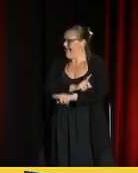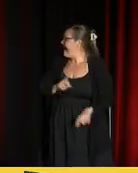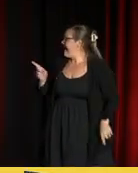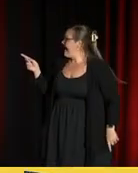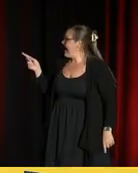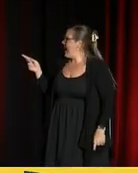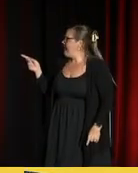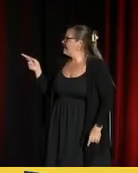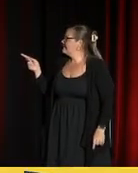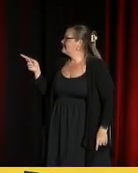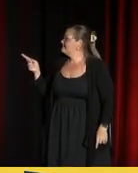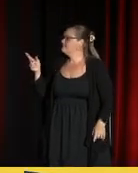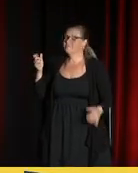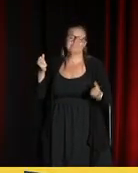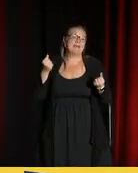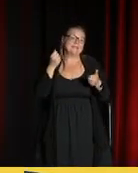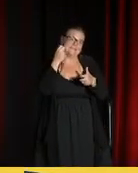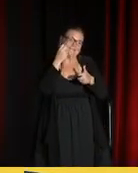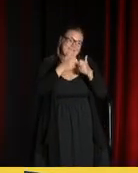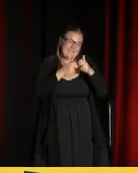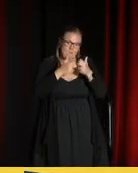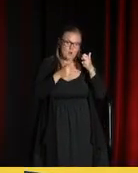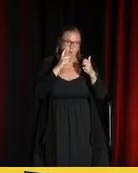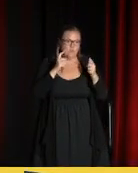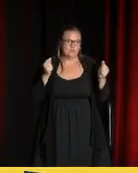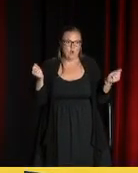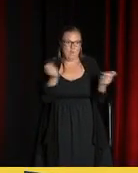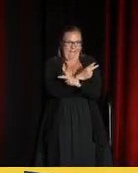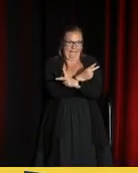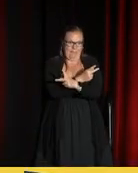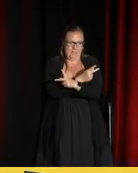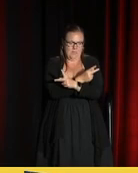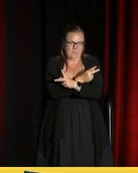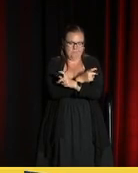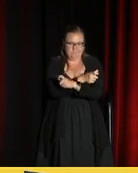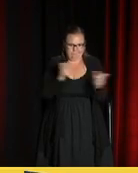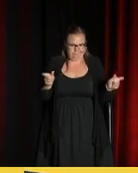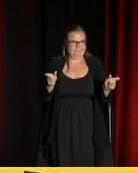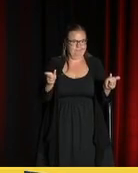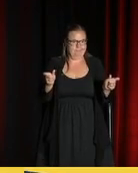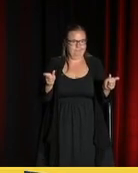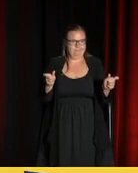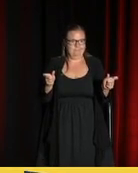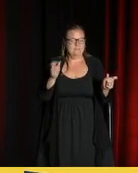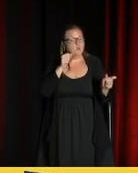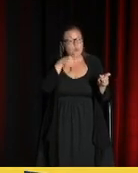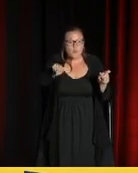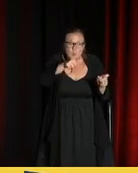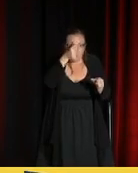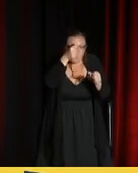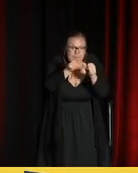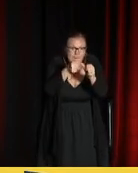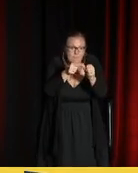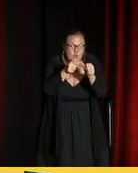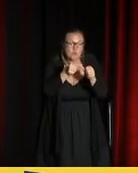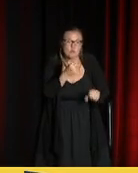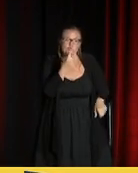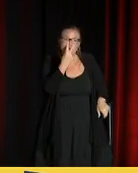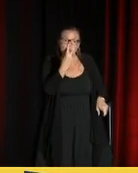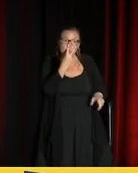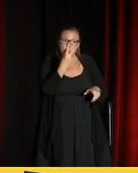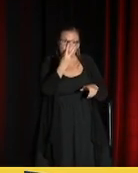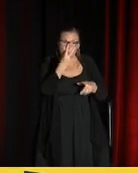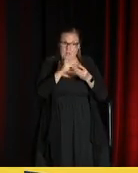But it is a lot more difficult to make them go back. Now, here's what you have to remember. Tube number